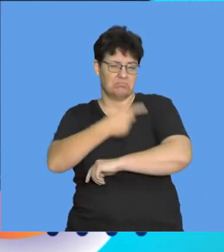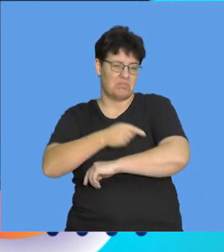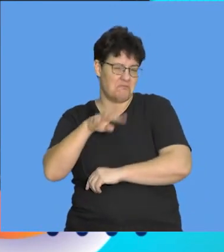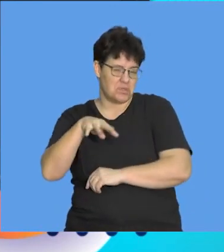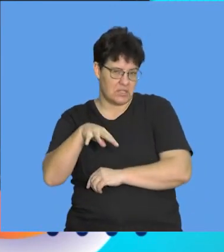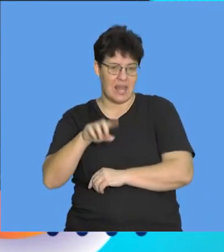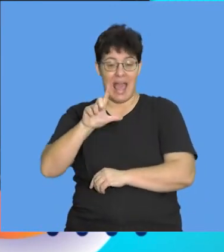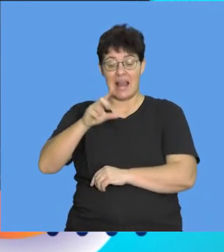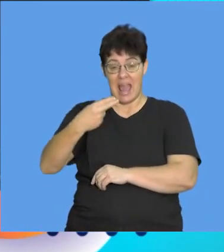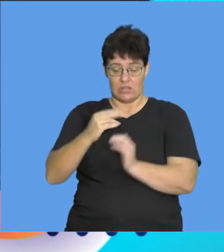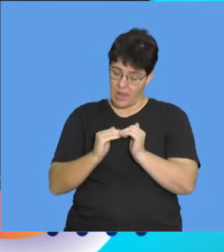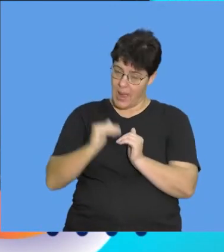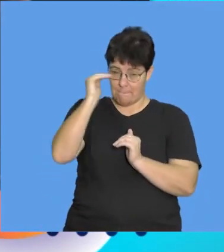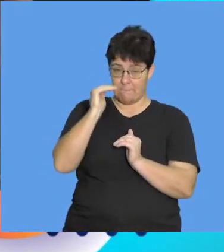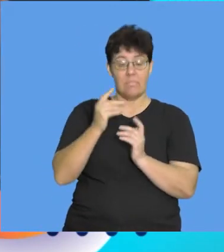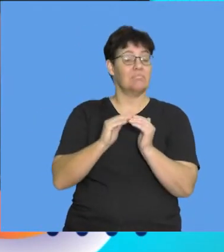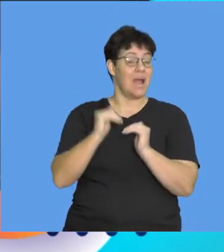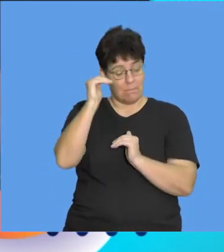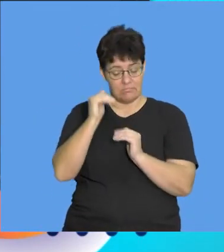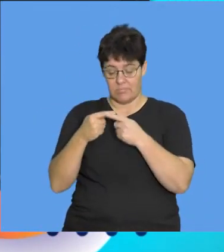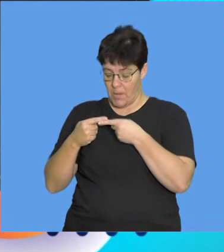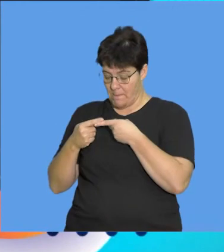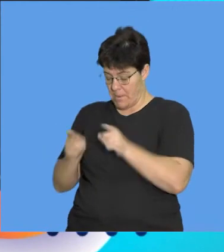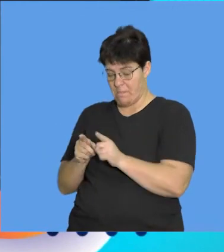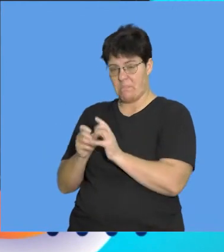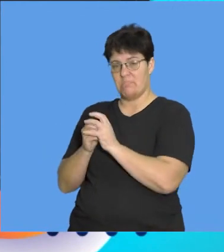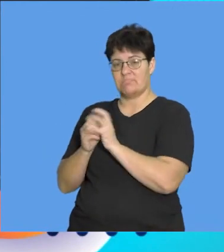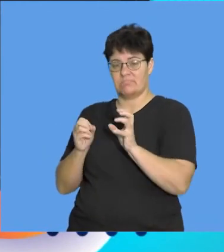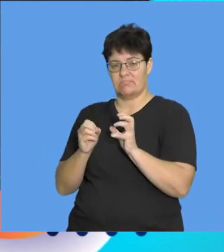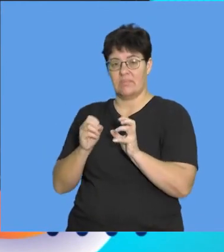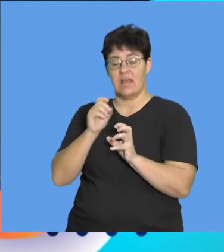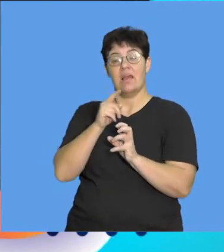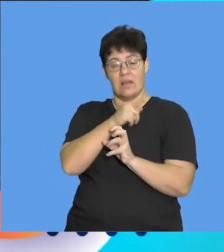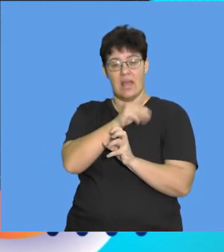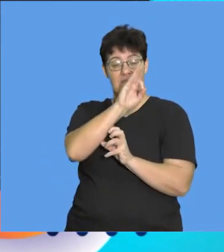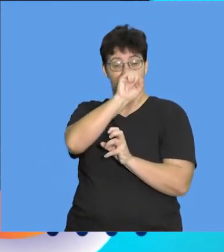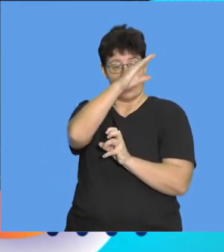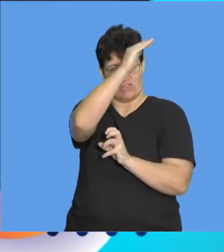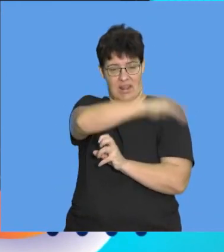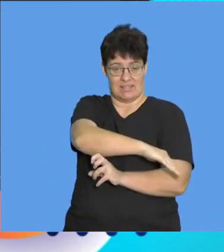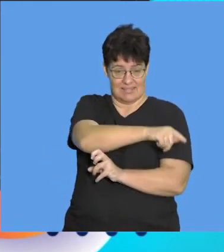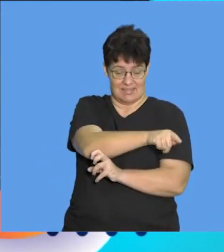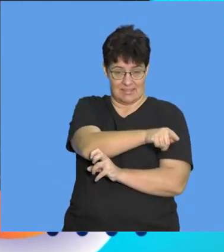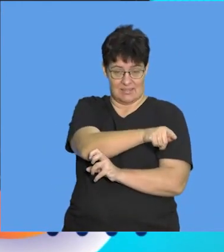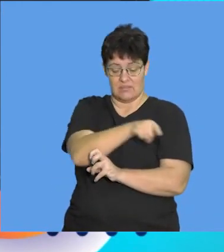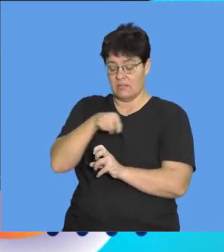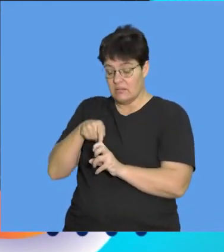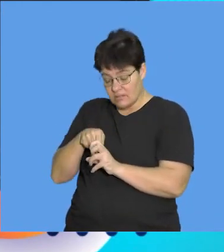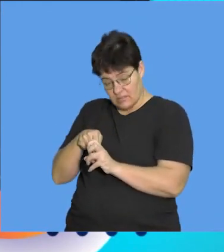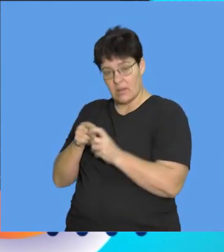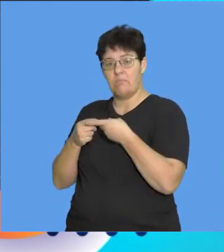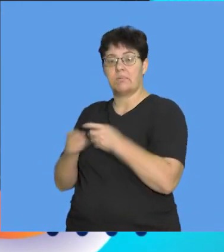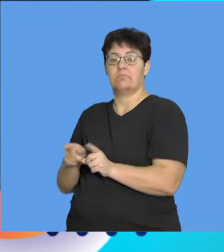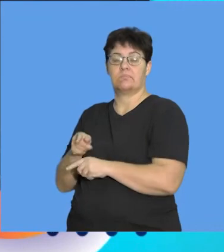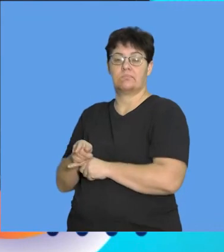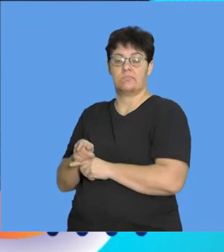peak, and when LH levels peak, FSH levels would have decreased. LH then causes the rupturing of a follicle,